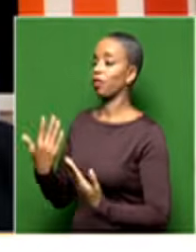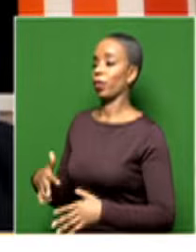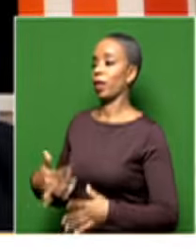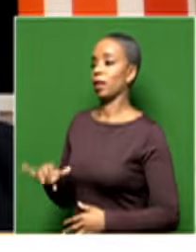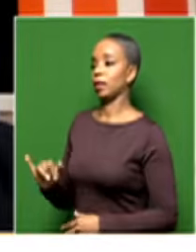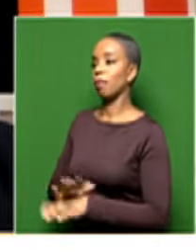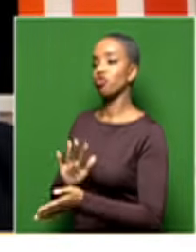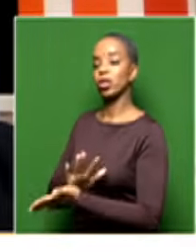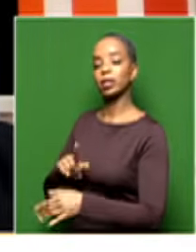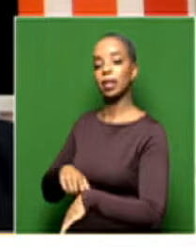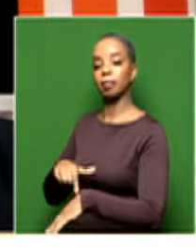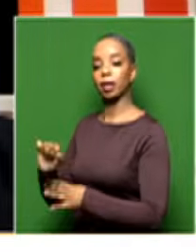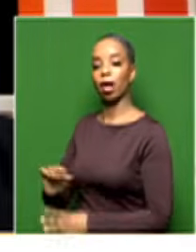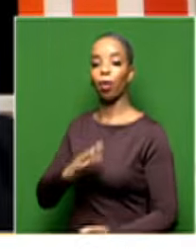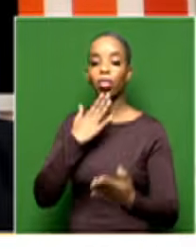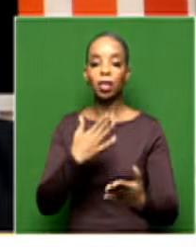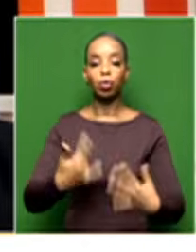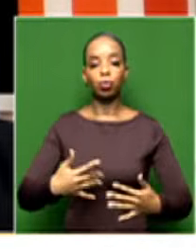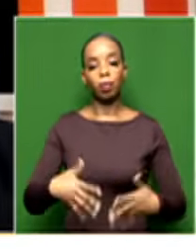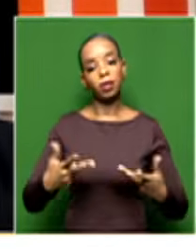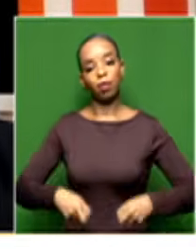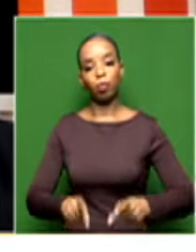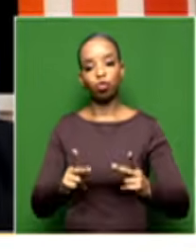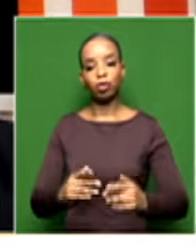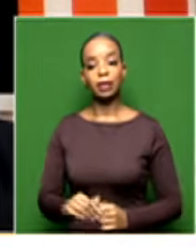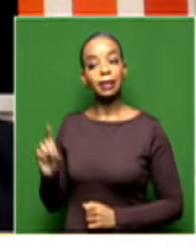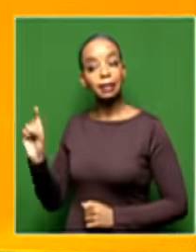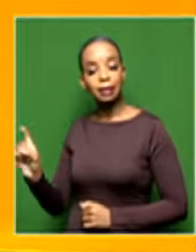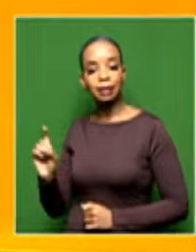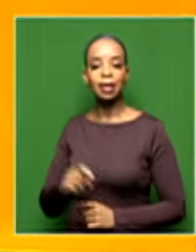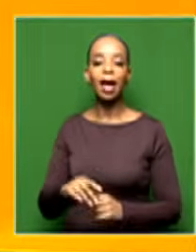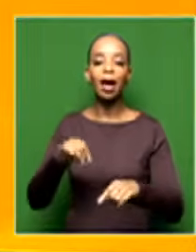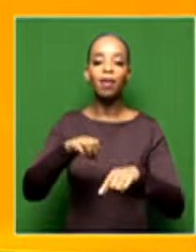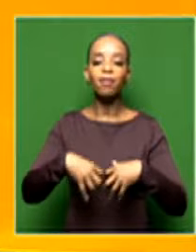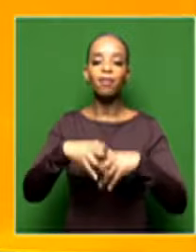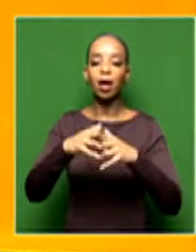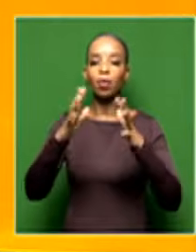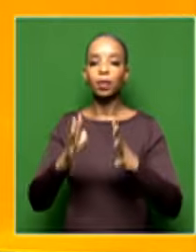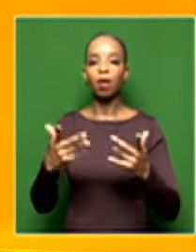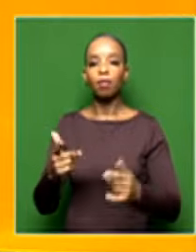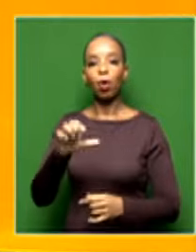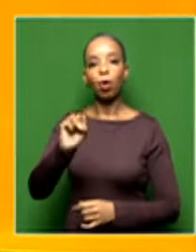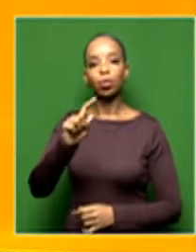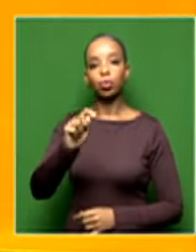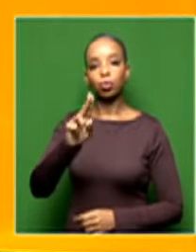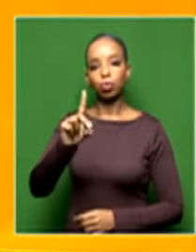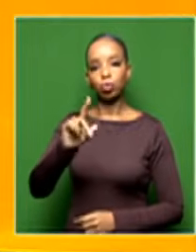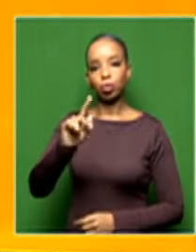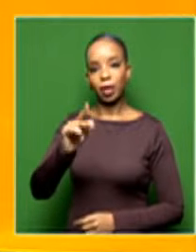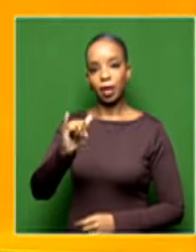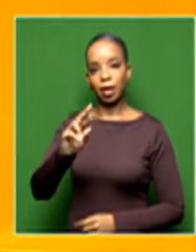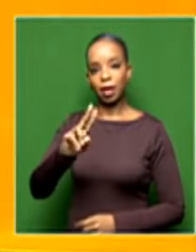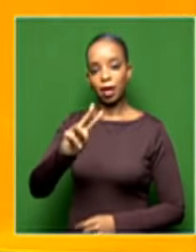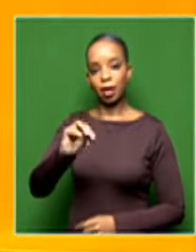time. Thank you very much for the opportunity. That's the founder of StudioKirmack, Craig Bellingham, and he's been speaking to us about a recent